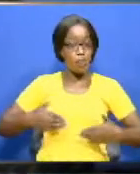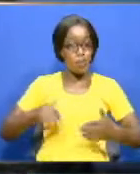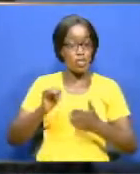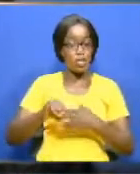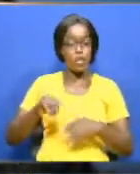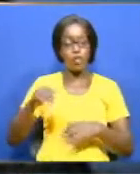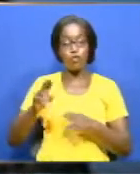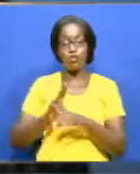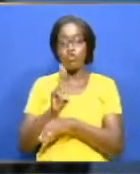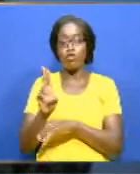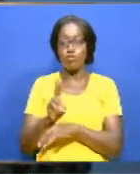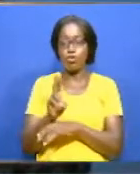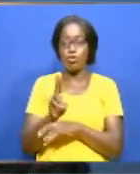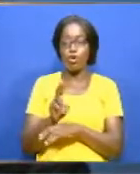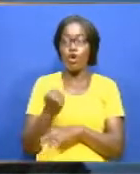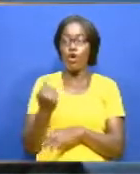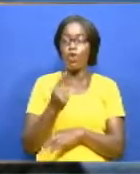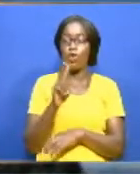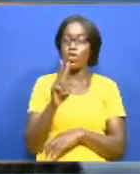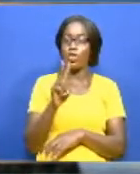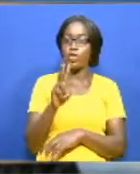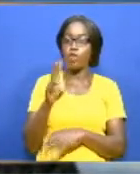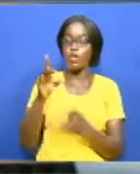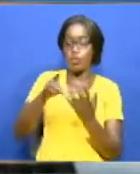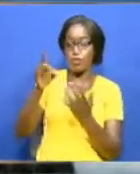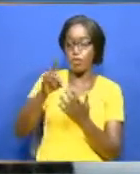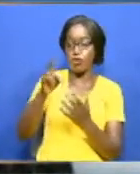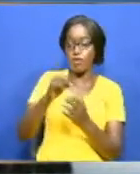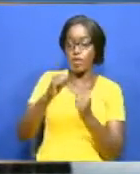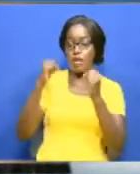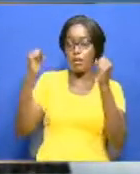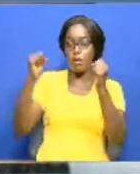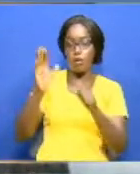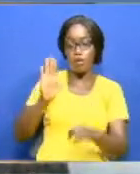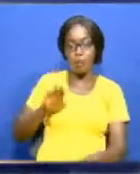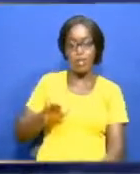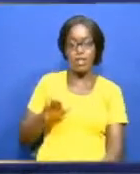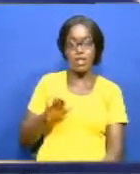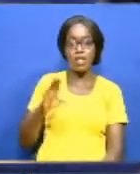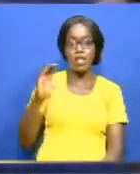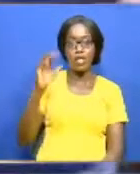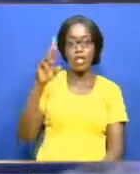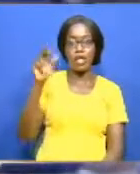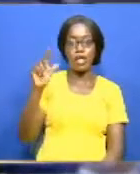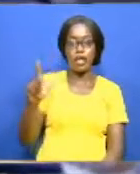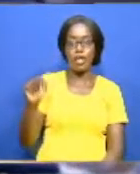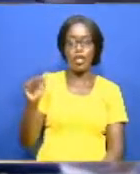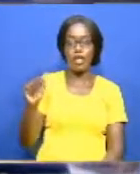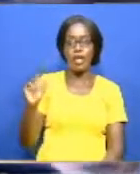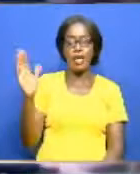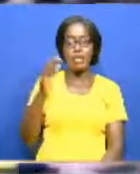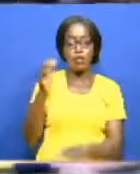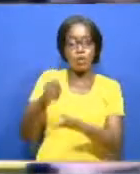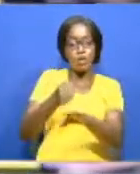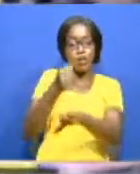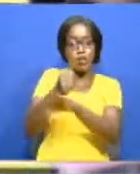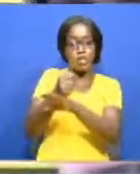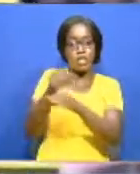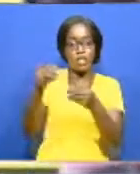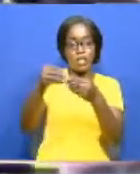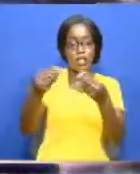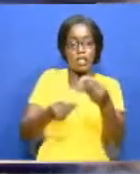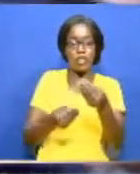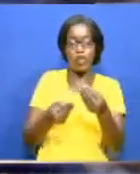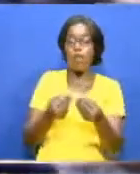been nominated as vice presidential candidates for a major party. A woman of color has never been appointed to a presidential ticket by either of the two